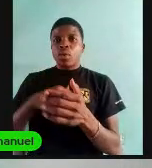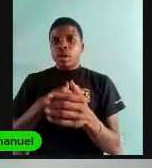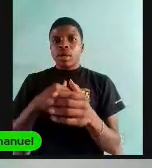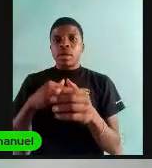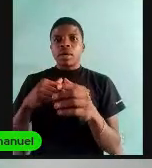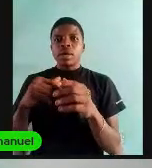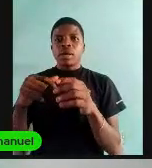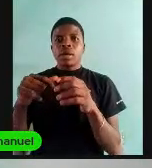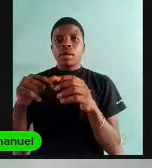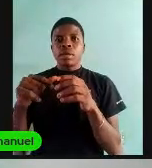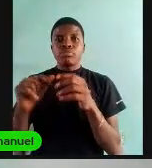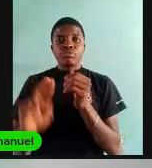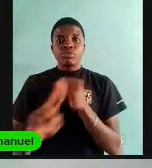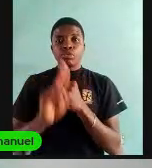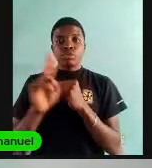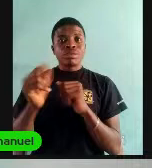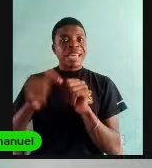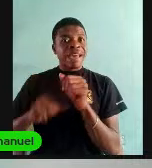is